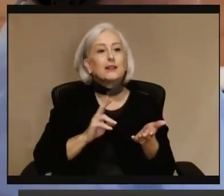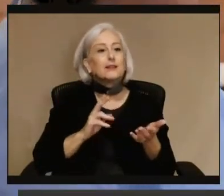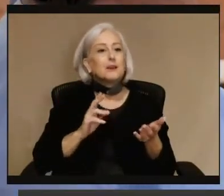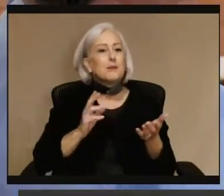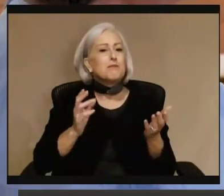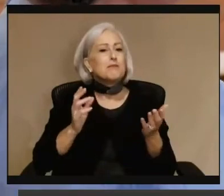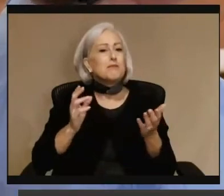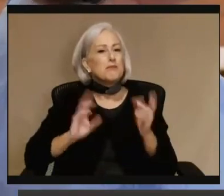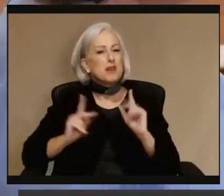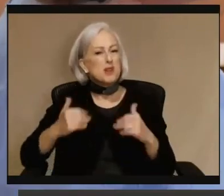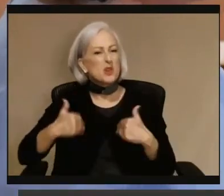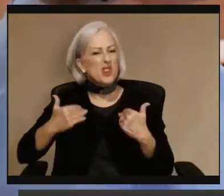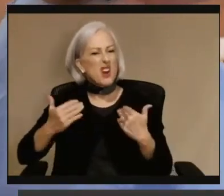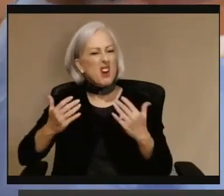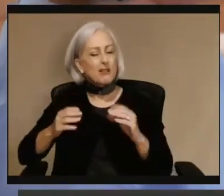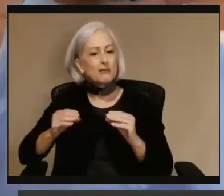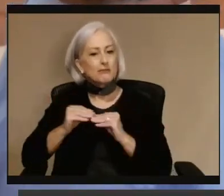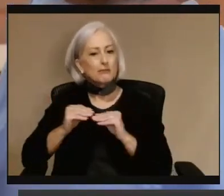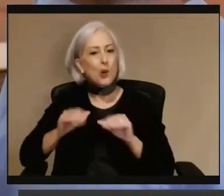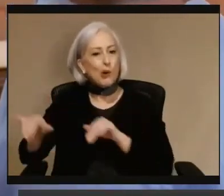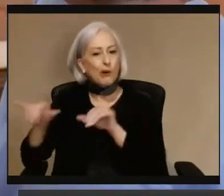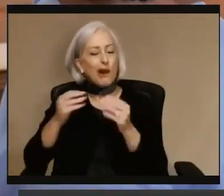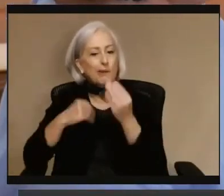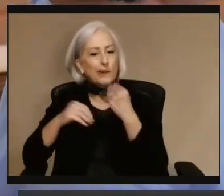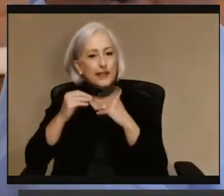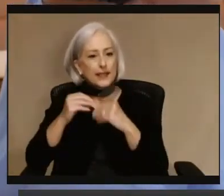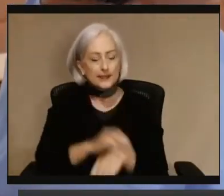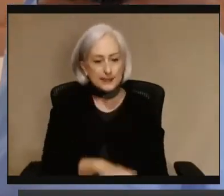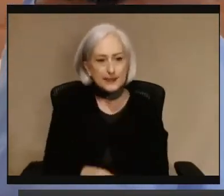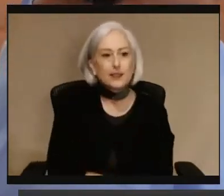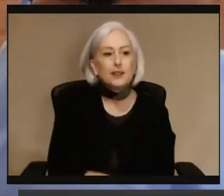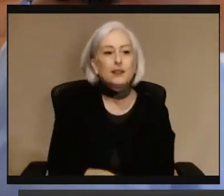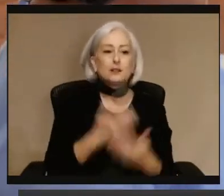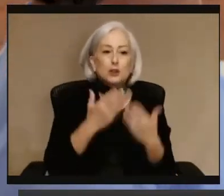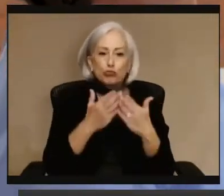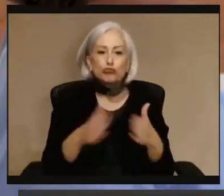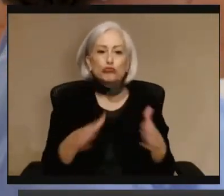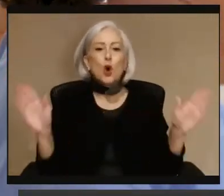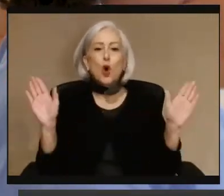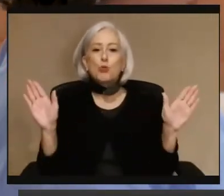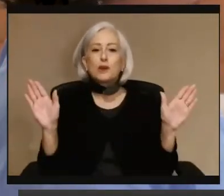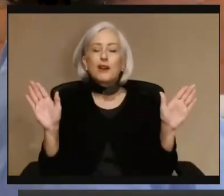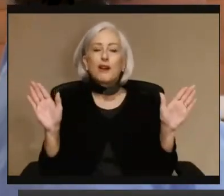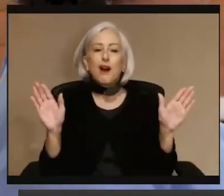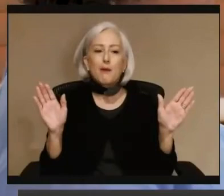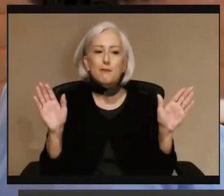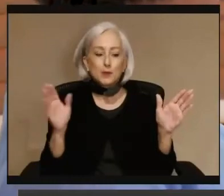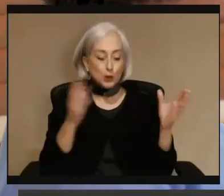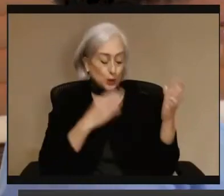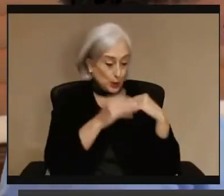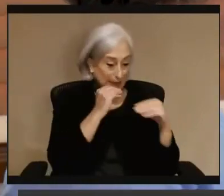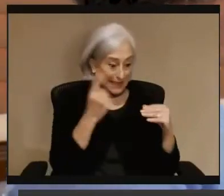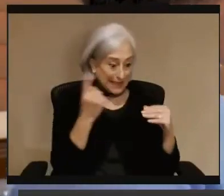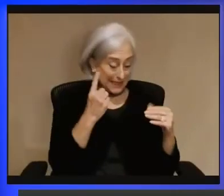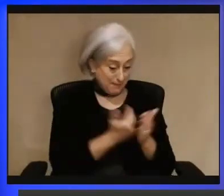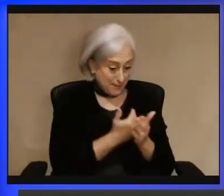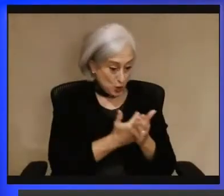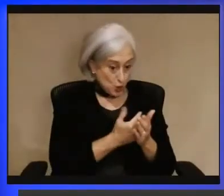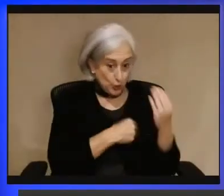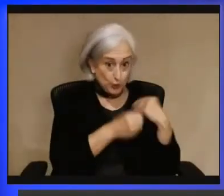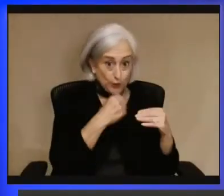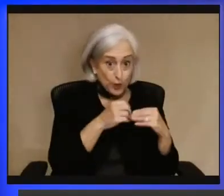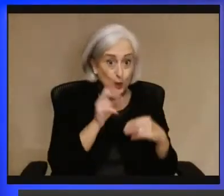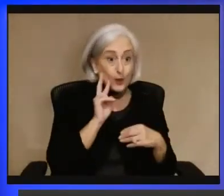so really just opening up the door to bringing in new tastes along with the old tastes can really expand that palate.